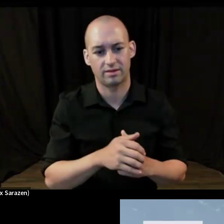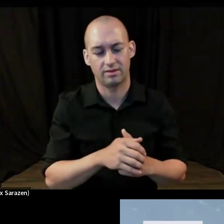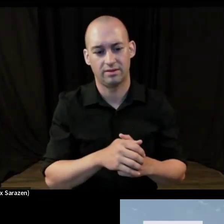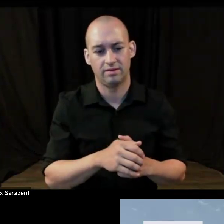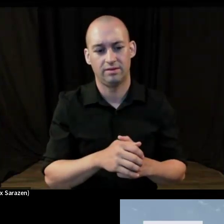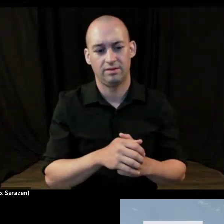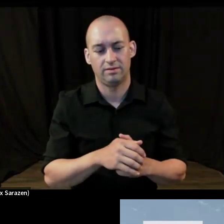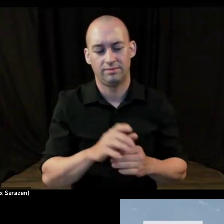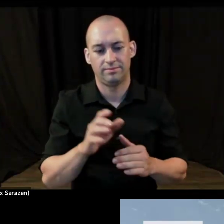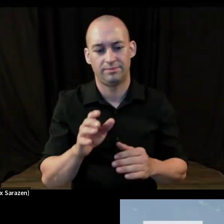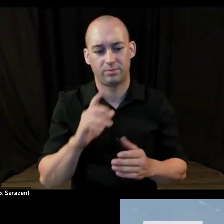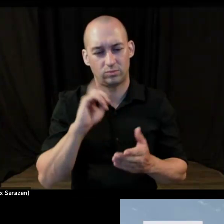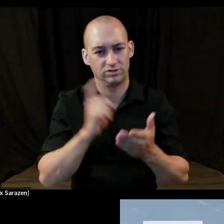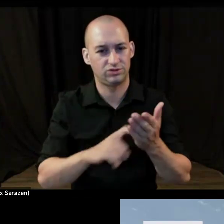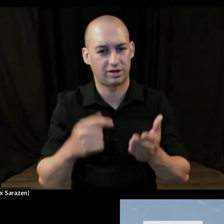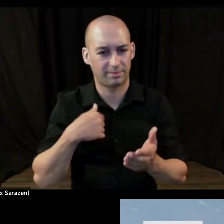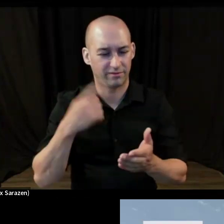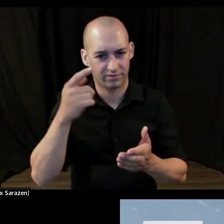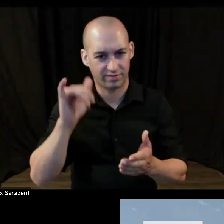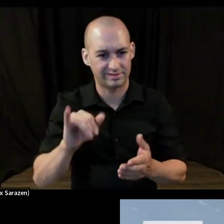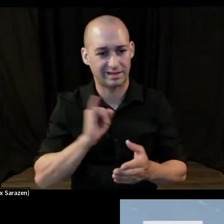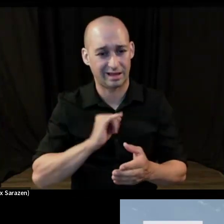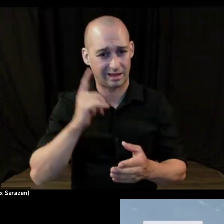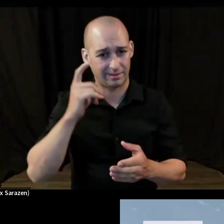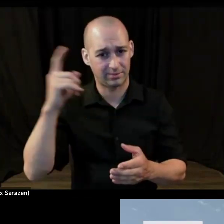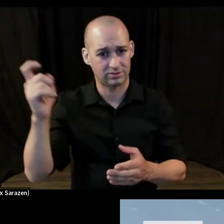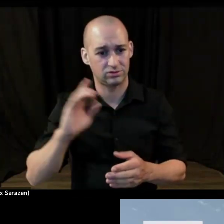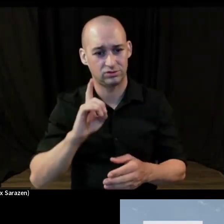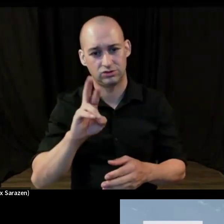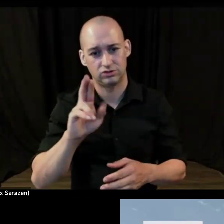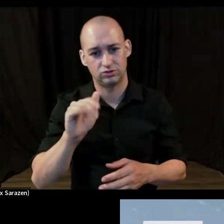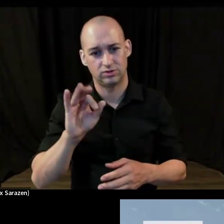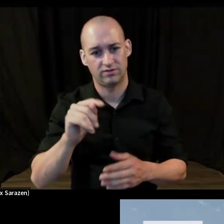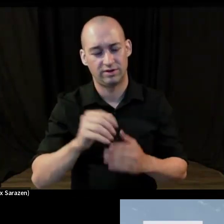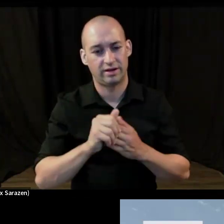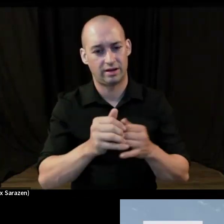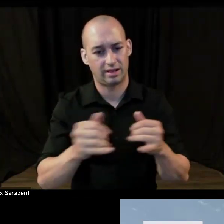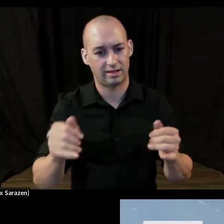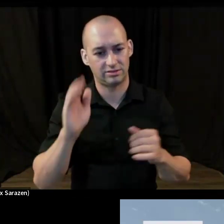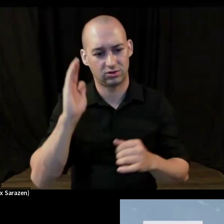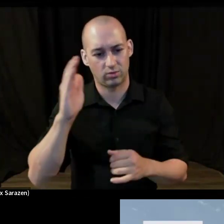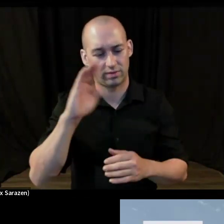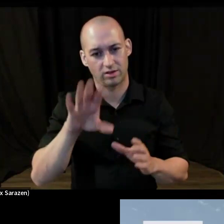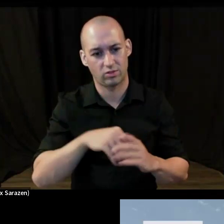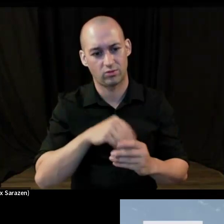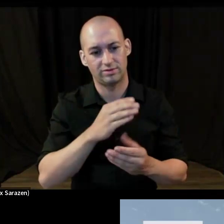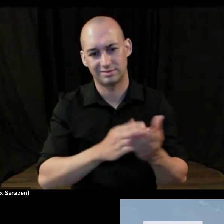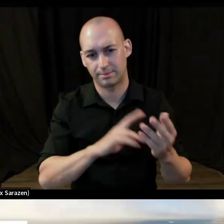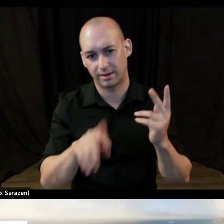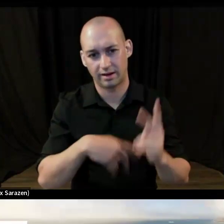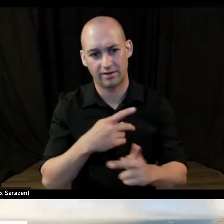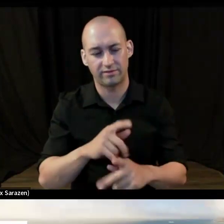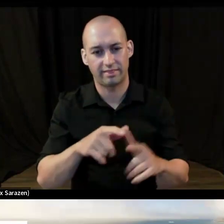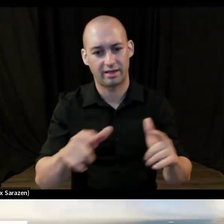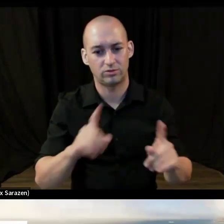can check me on this, I would imagine that our draft guidelines will include some kind of language that responds to